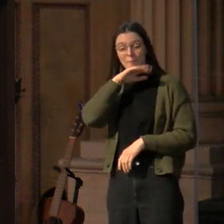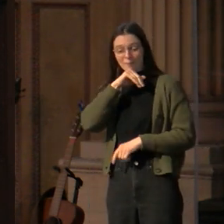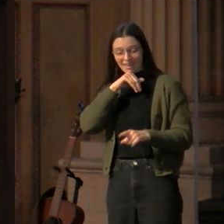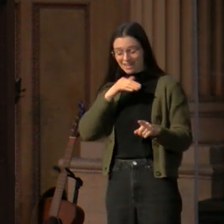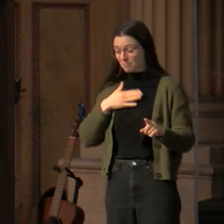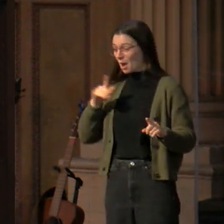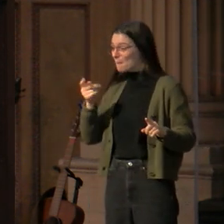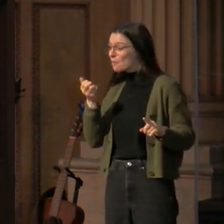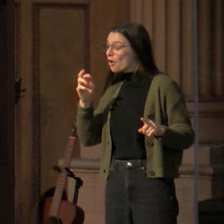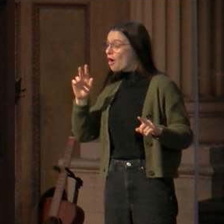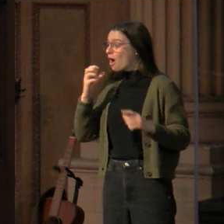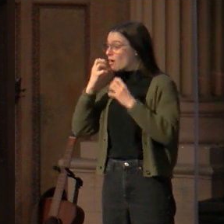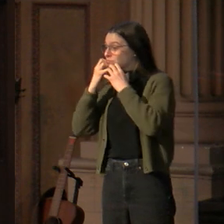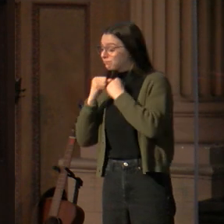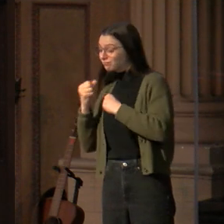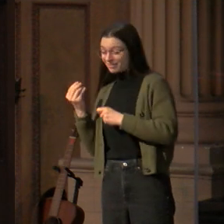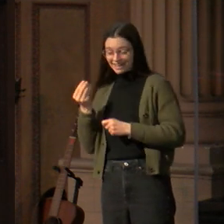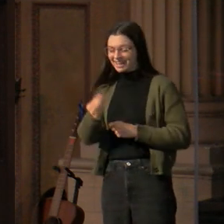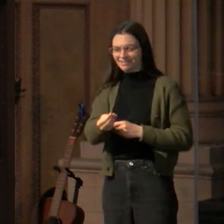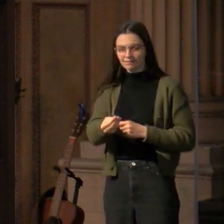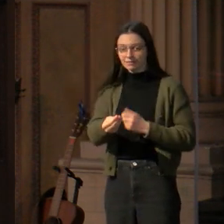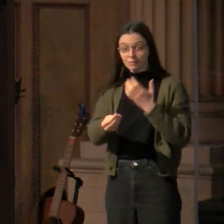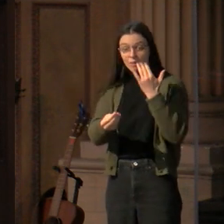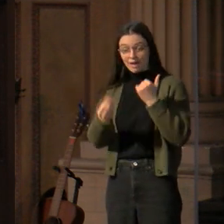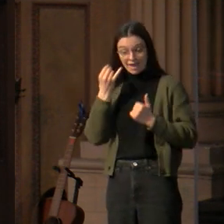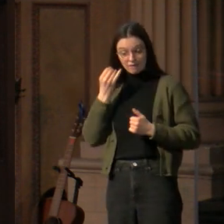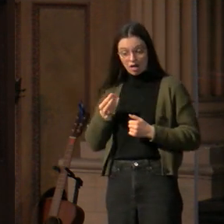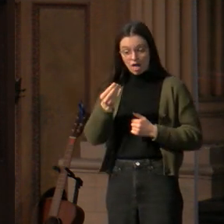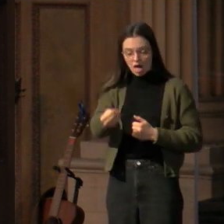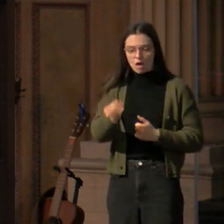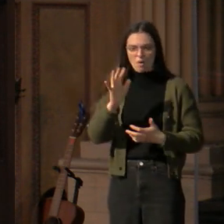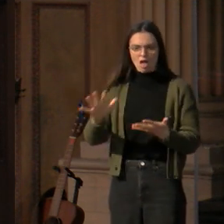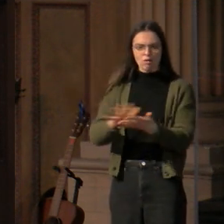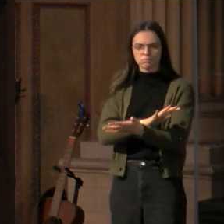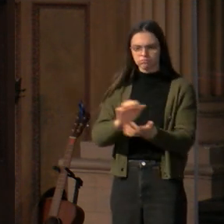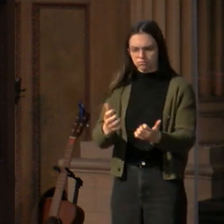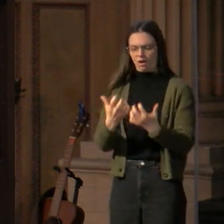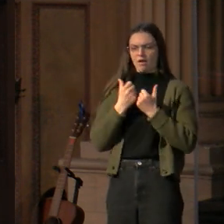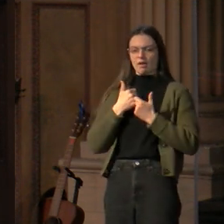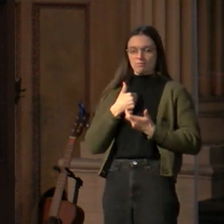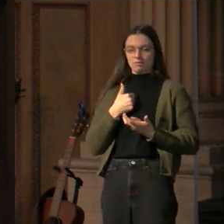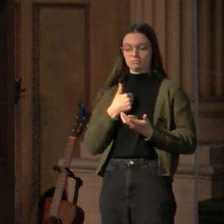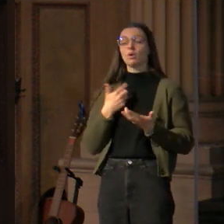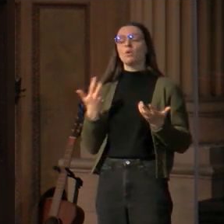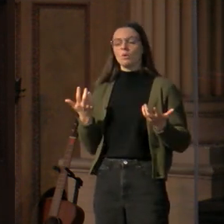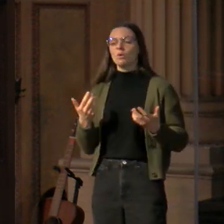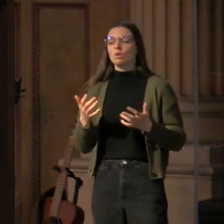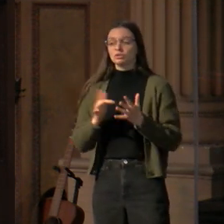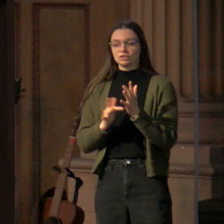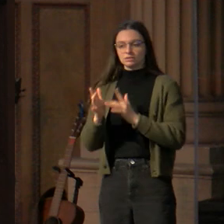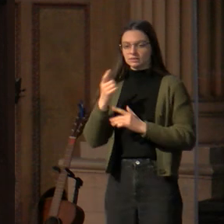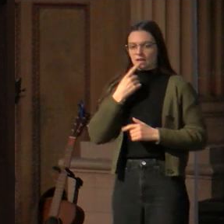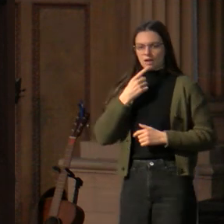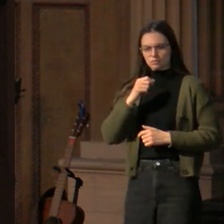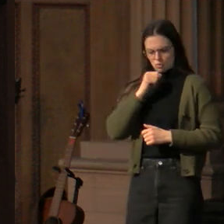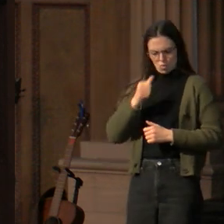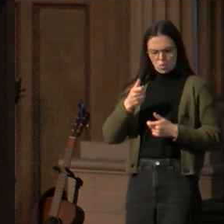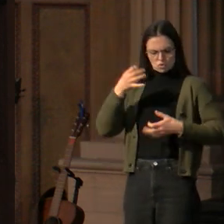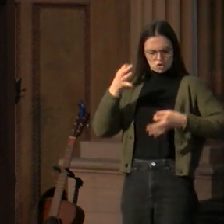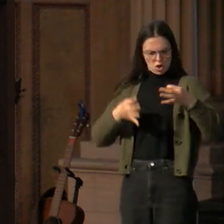underfoot and turn to attack you. So in verse 1, Jesus says, Judge not that you be not judged.